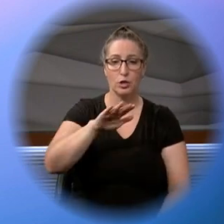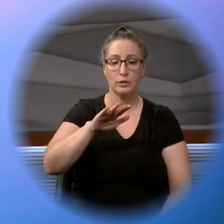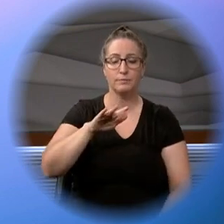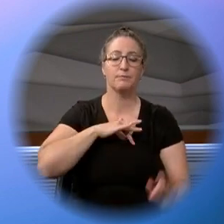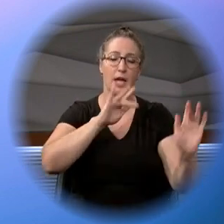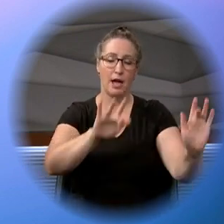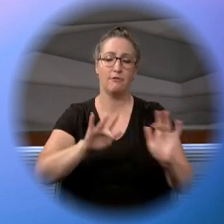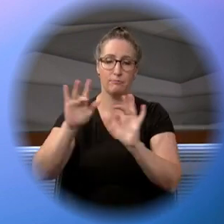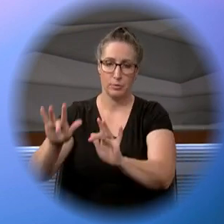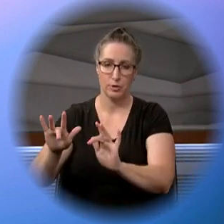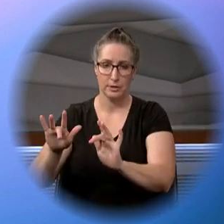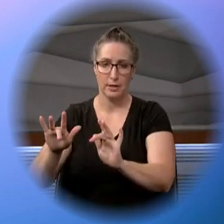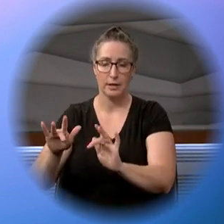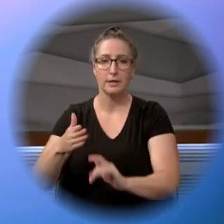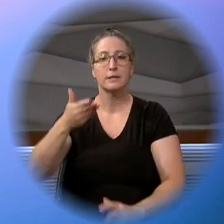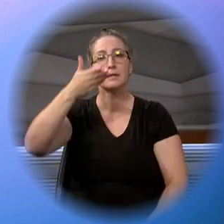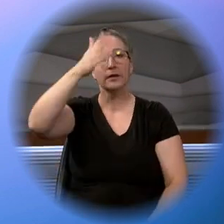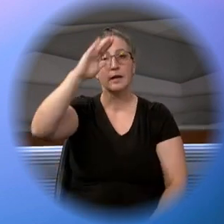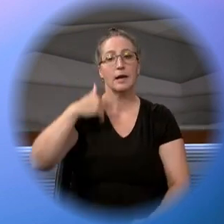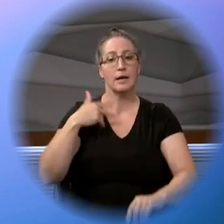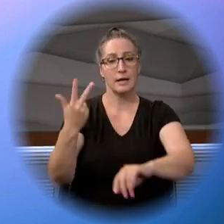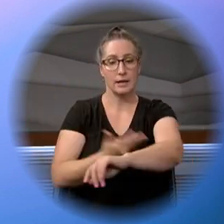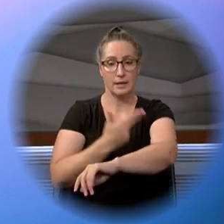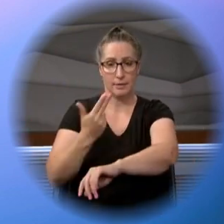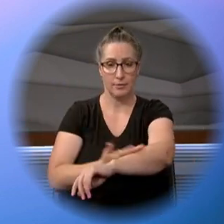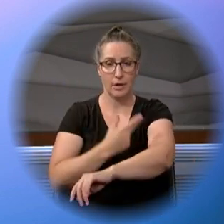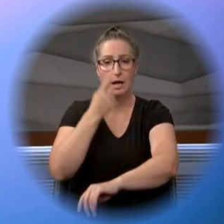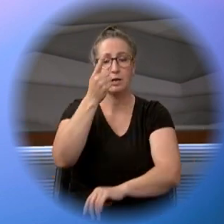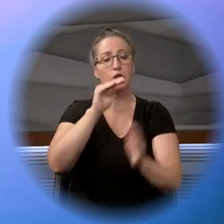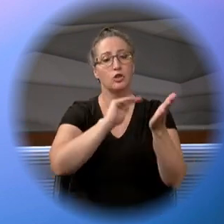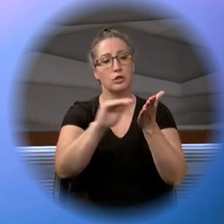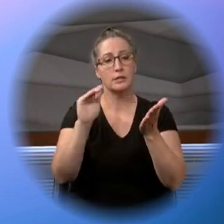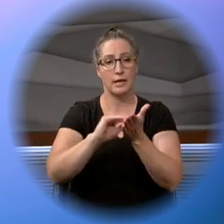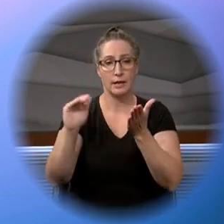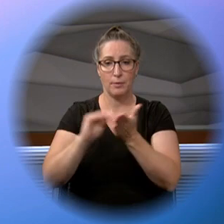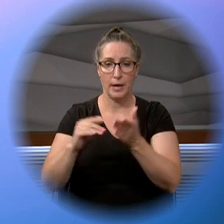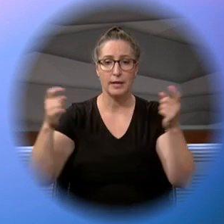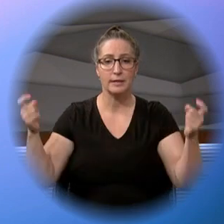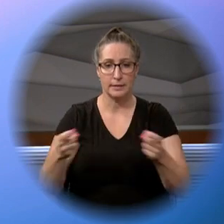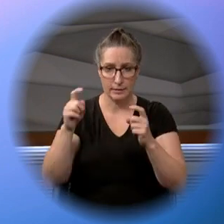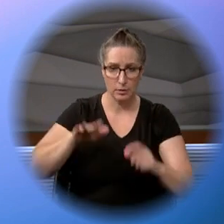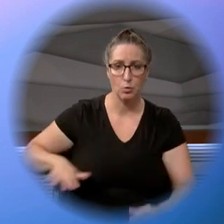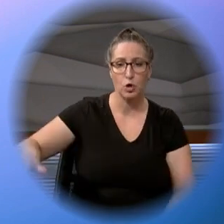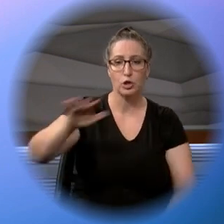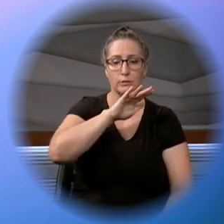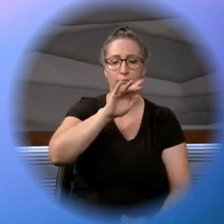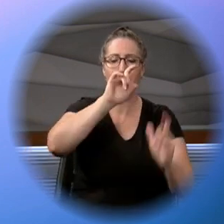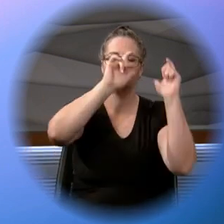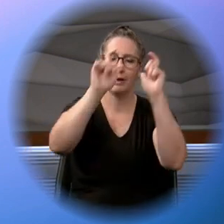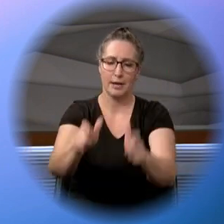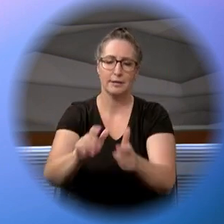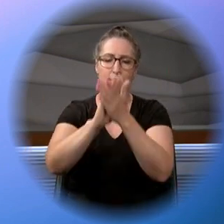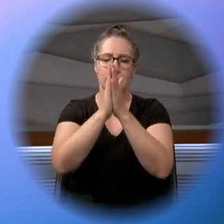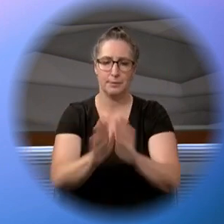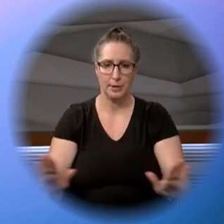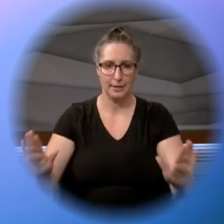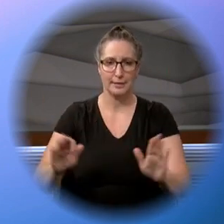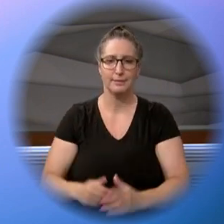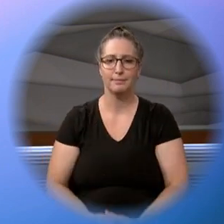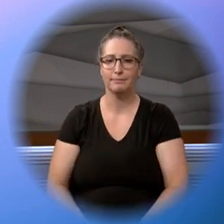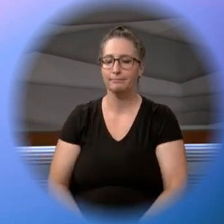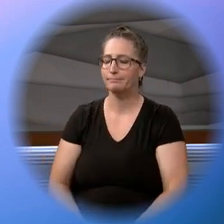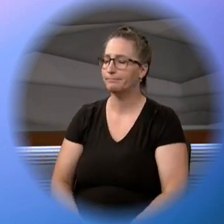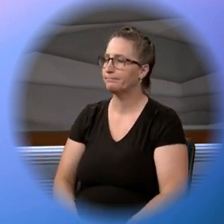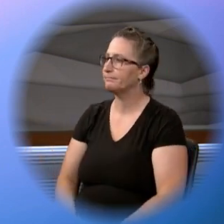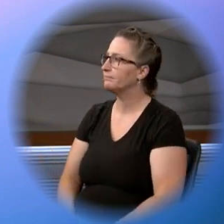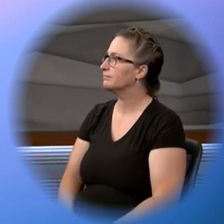sins of the world. Have mercy on us. Lamb of God, you take away the sins of the world. Grant us